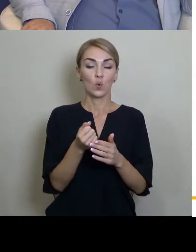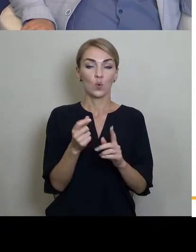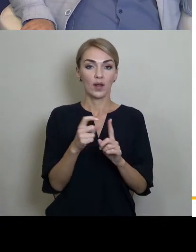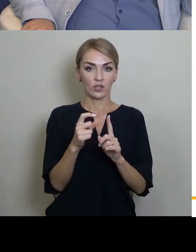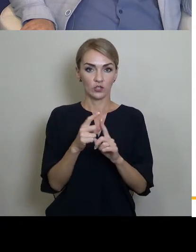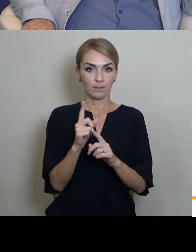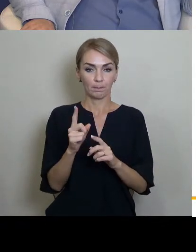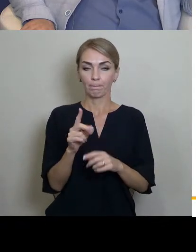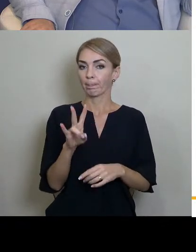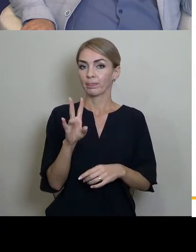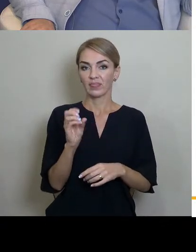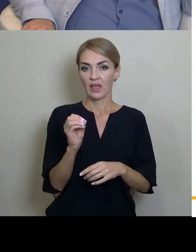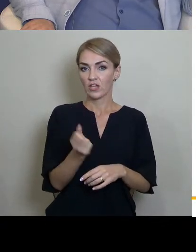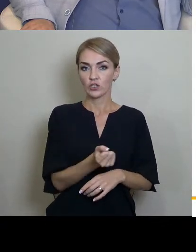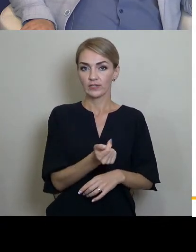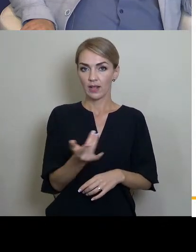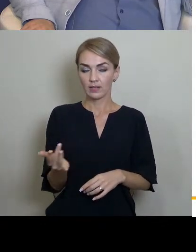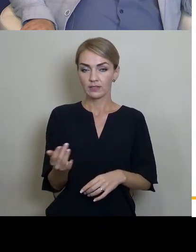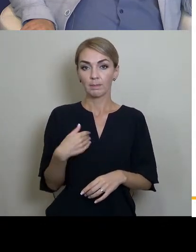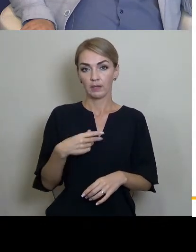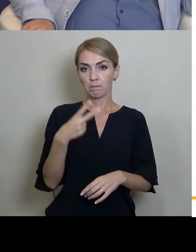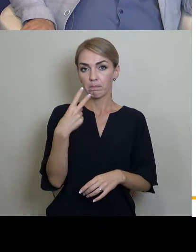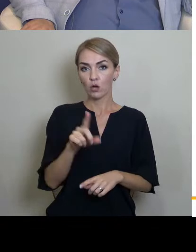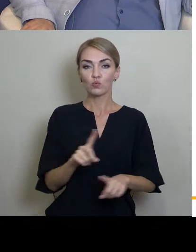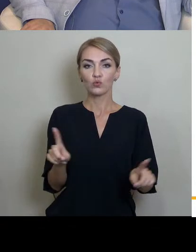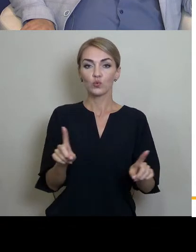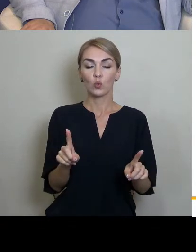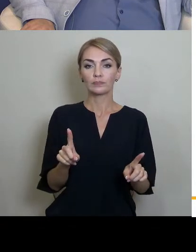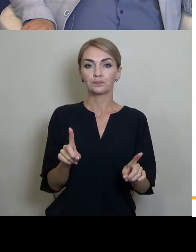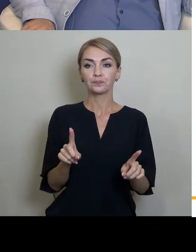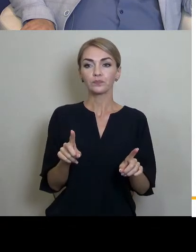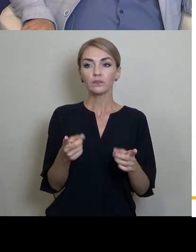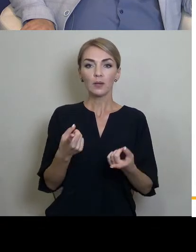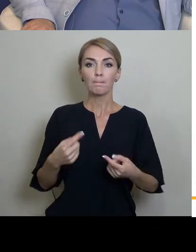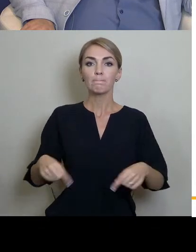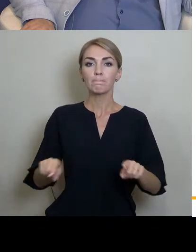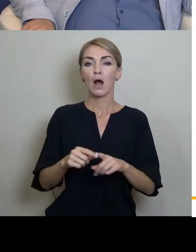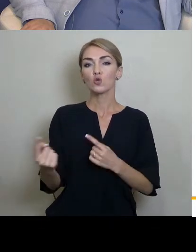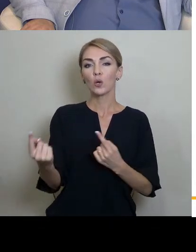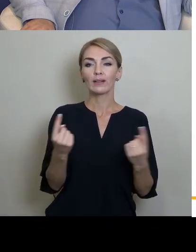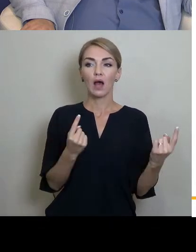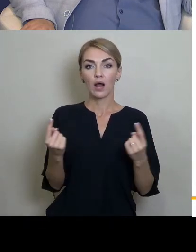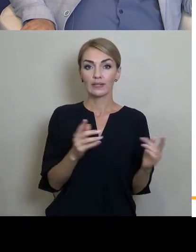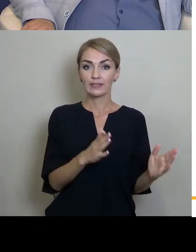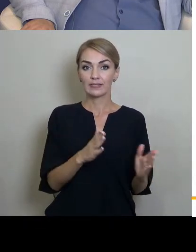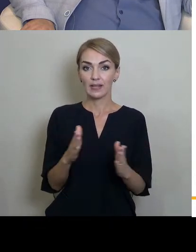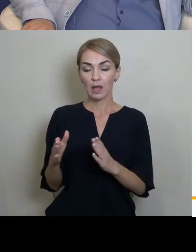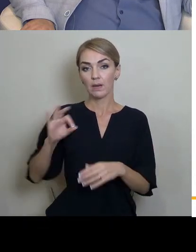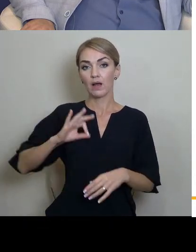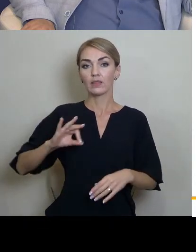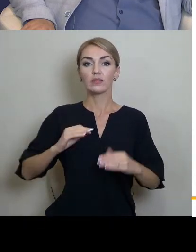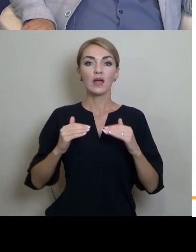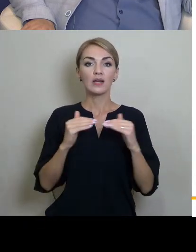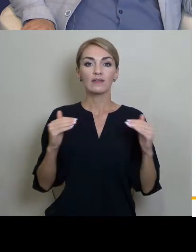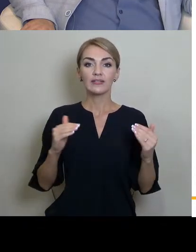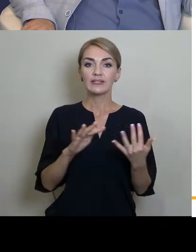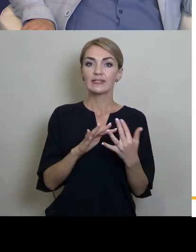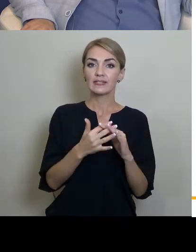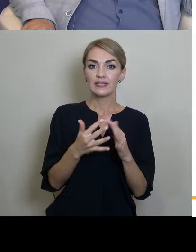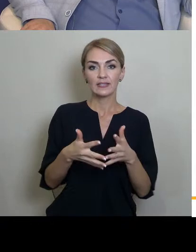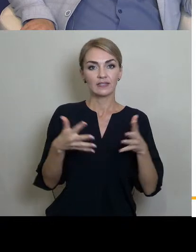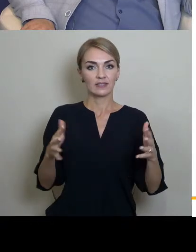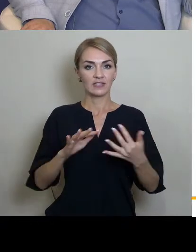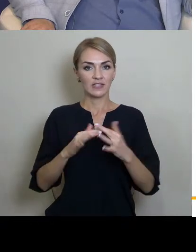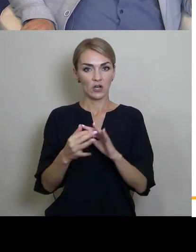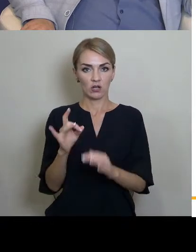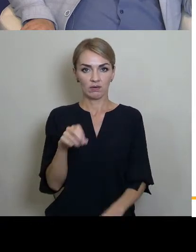the criterion was not the number, and you see that majoritarian system of the relative majority in a single